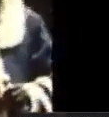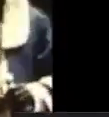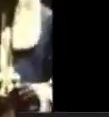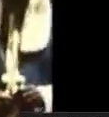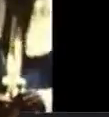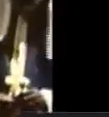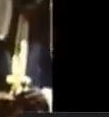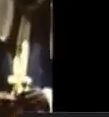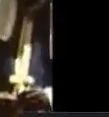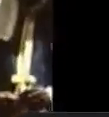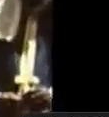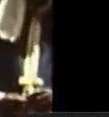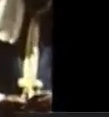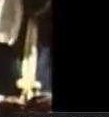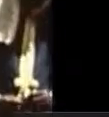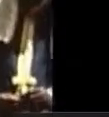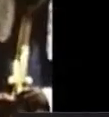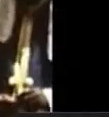them to his ministers.